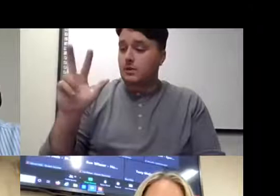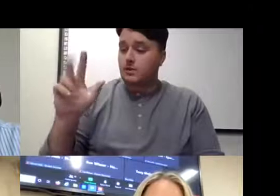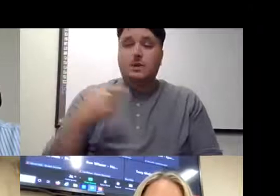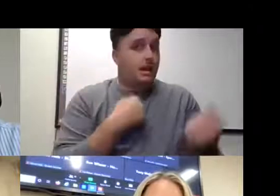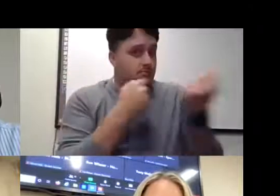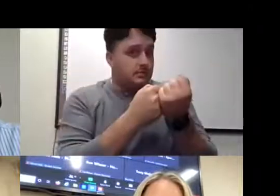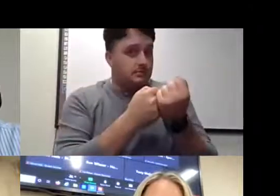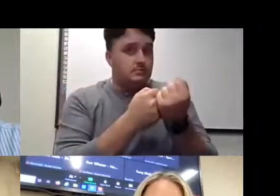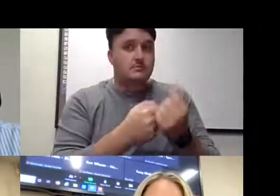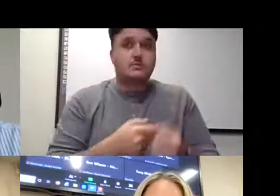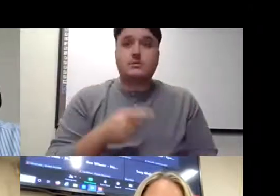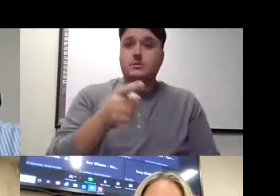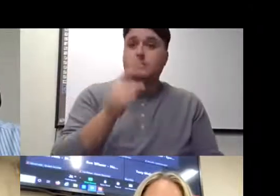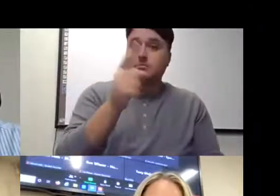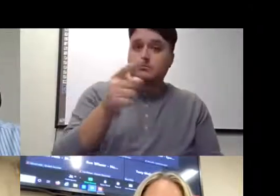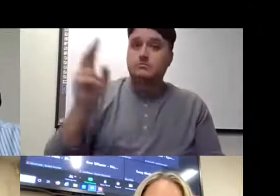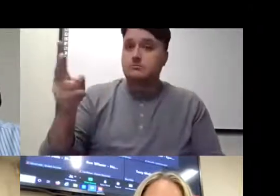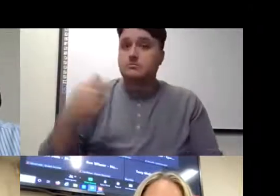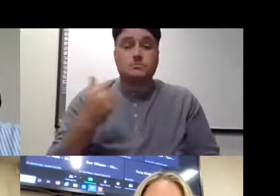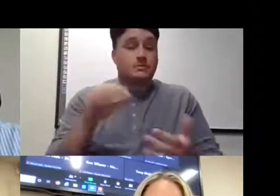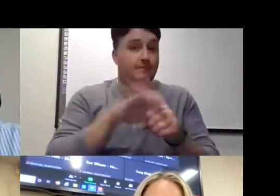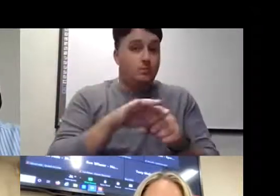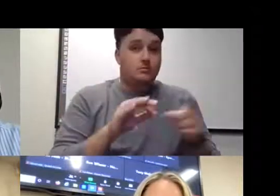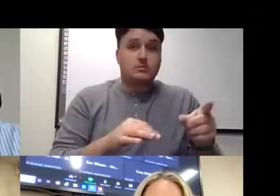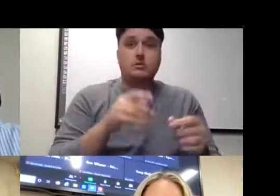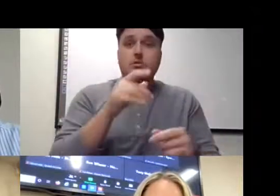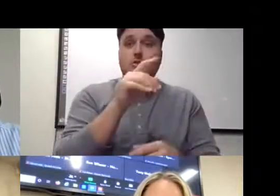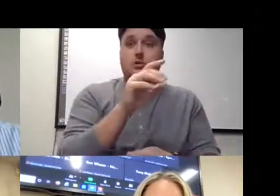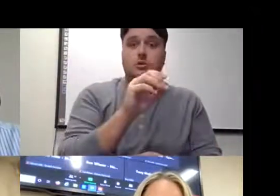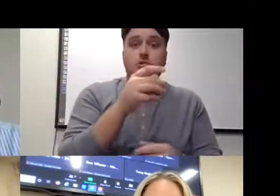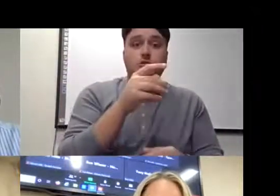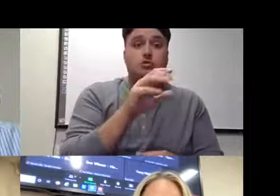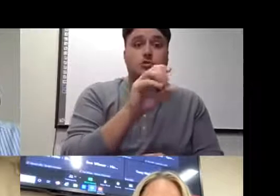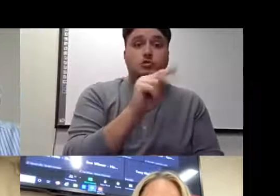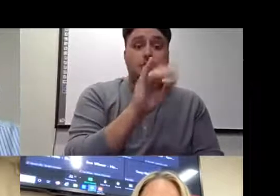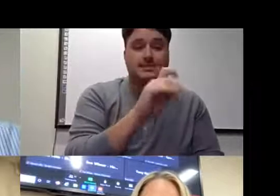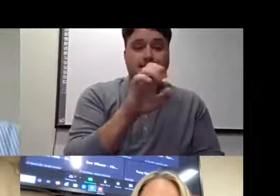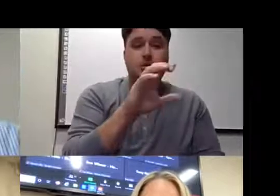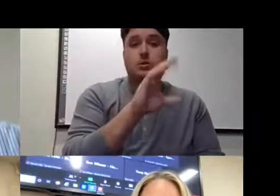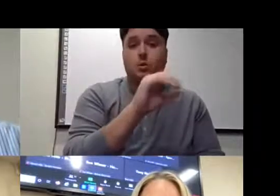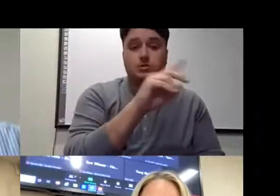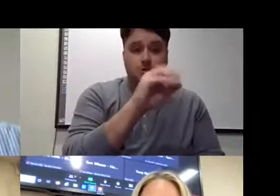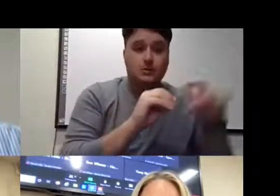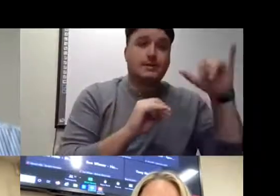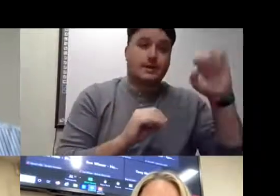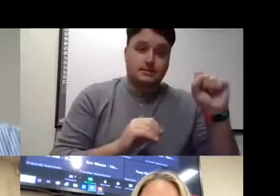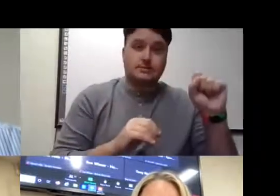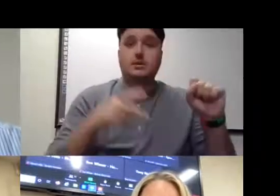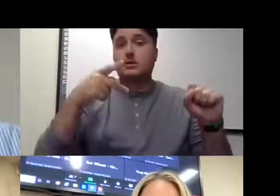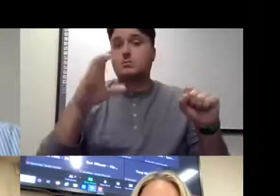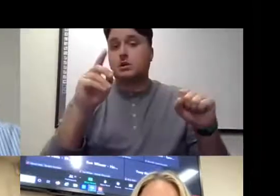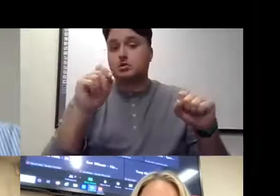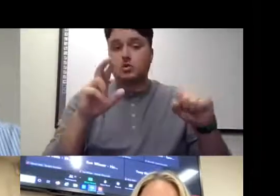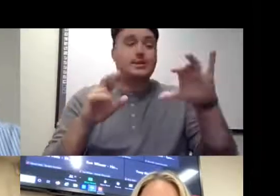Trustee Corzo for the second. Roll call vote. Trustee Corzo. Yes. Trustee Proctor. Yes. Trustee